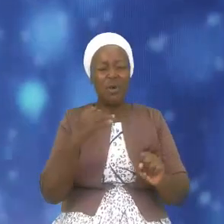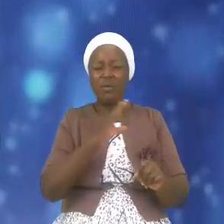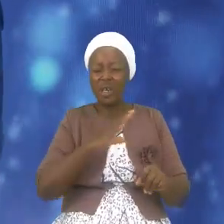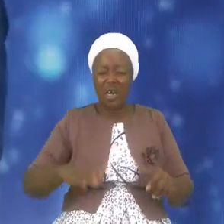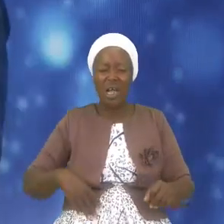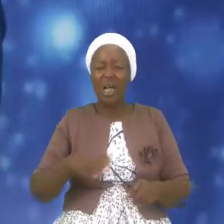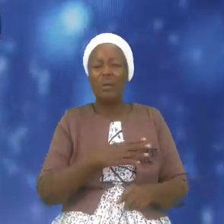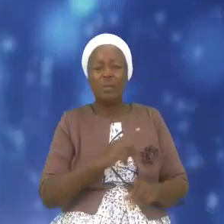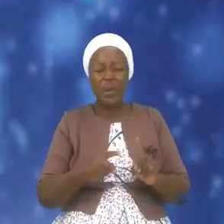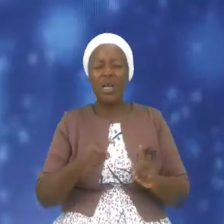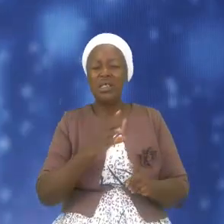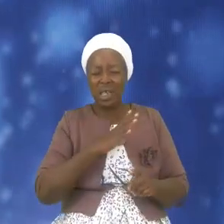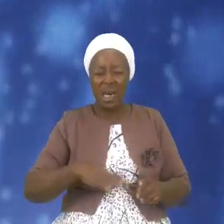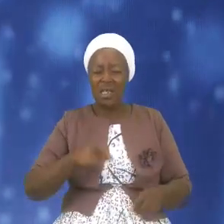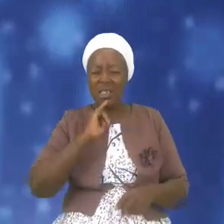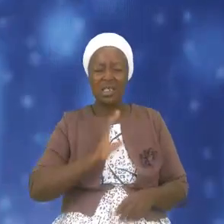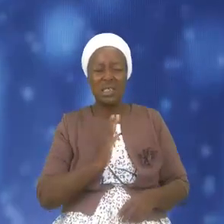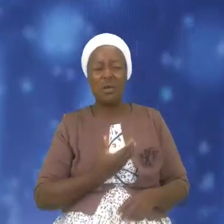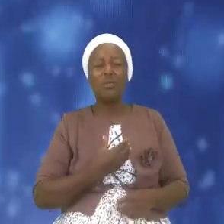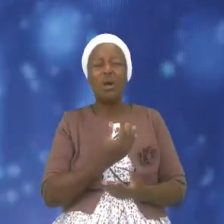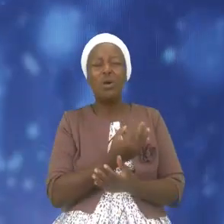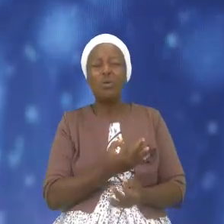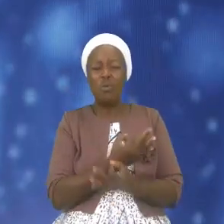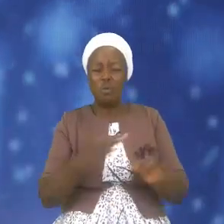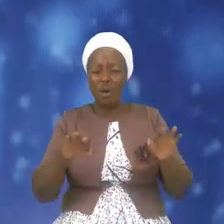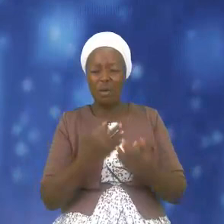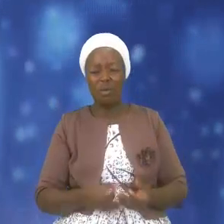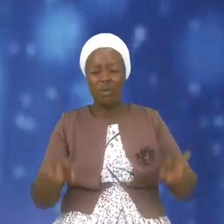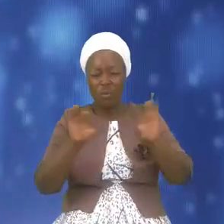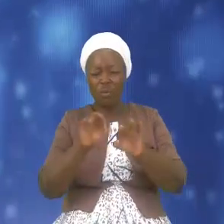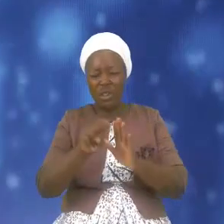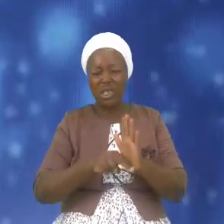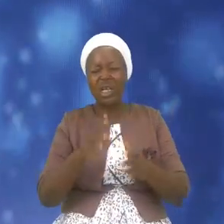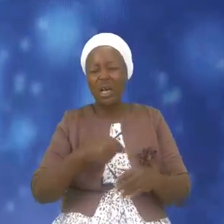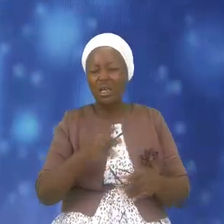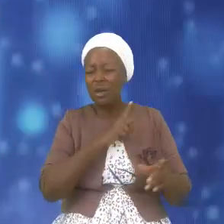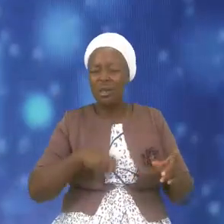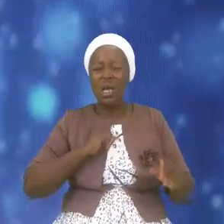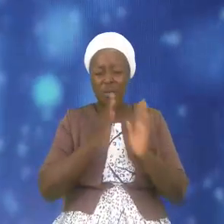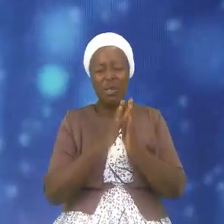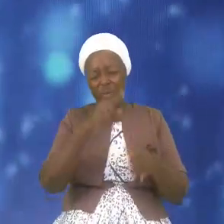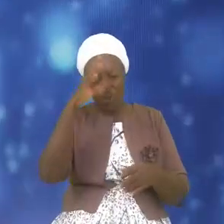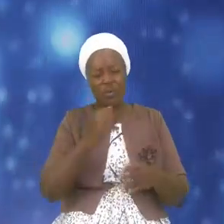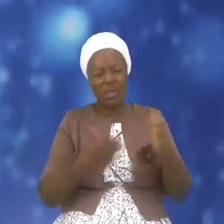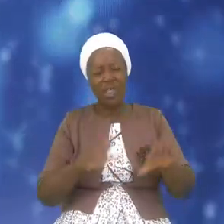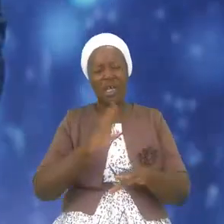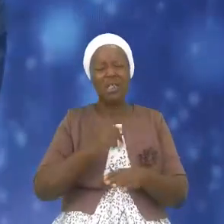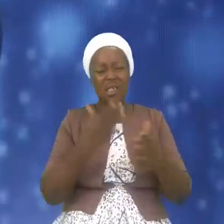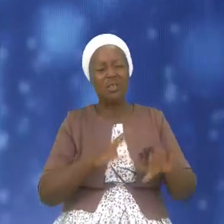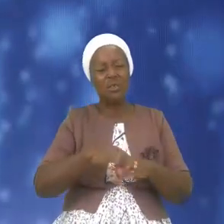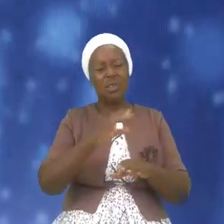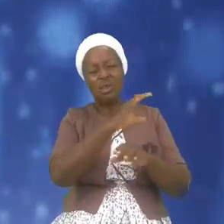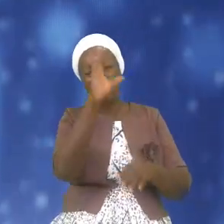your death on the cross of Calvary, I pray, Lord, forgive them, set them free, give them